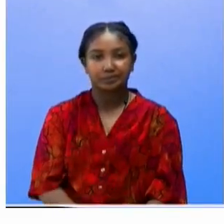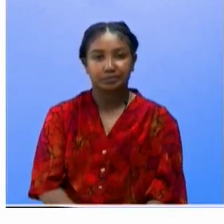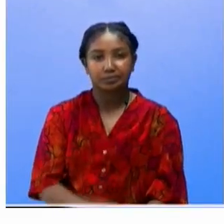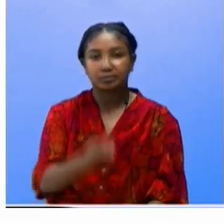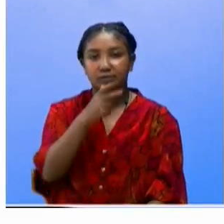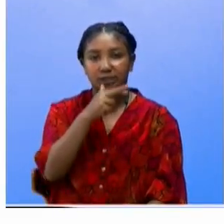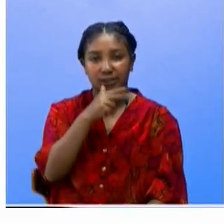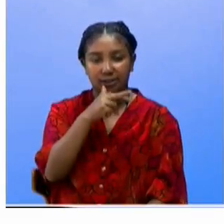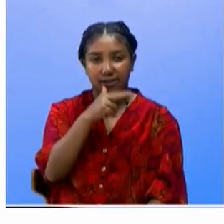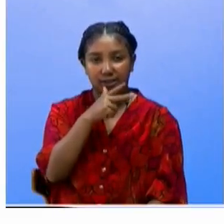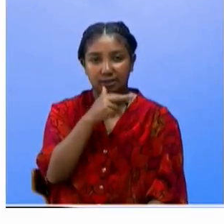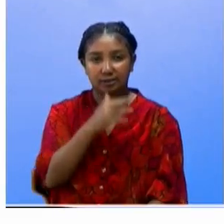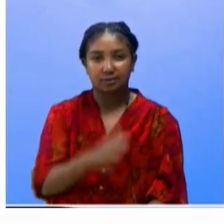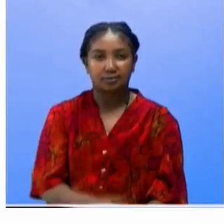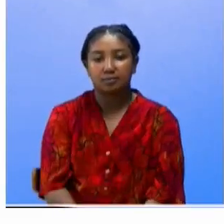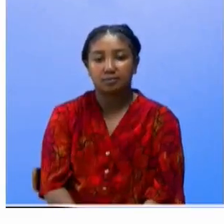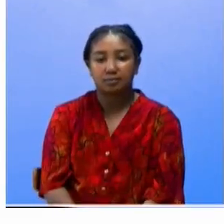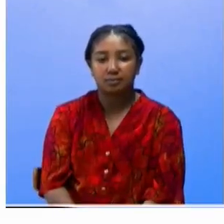sister